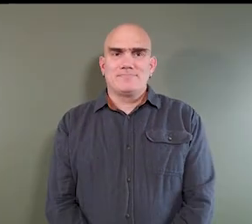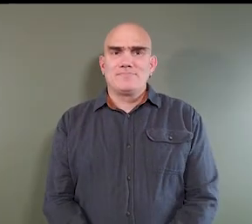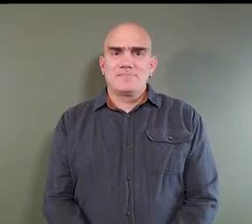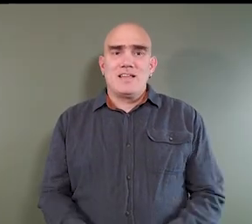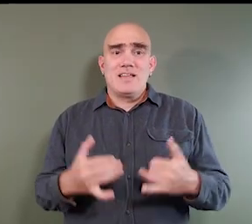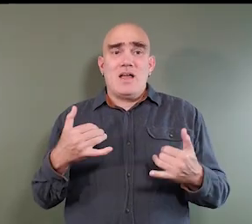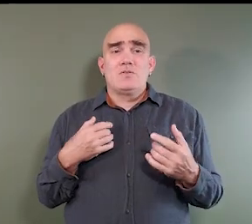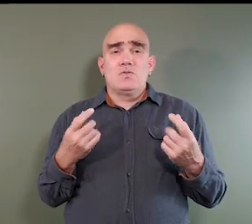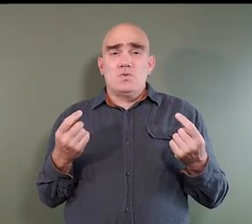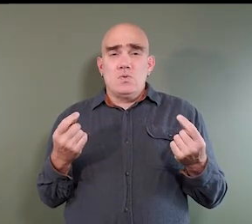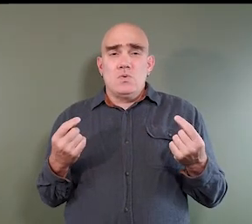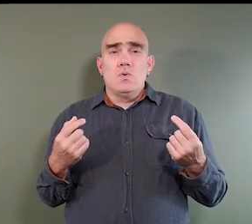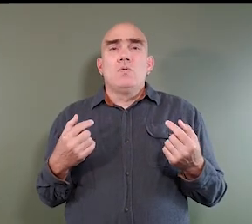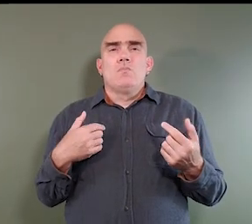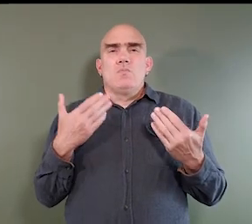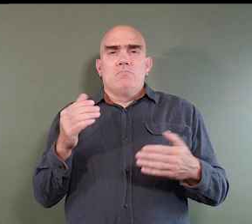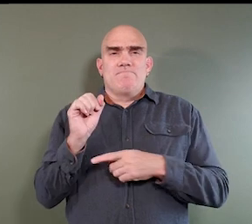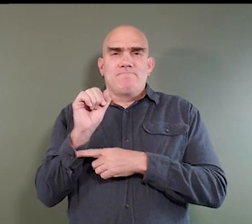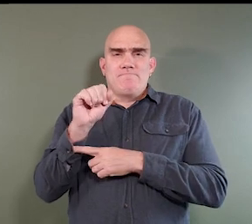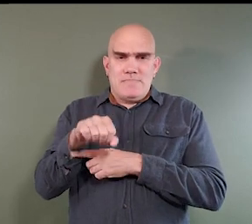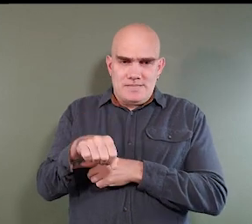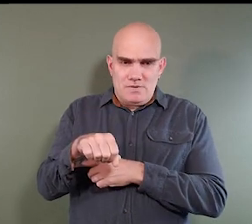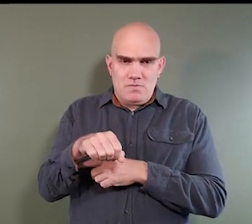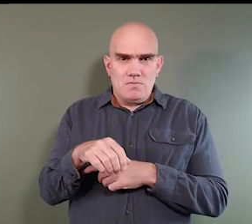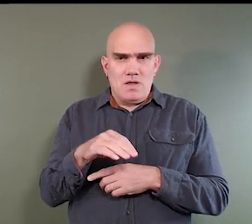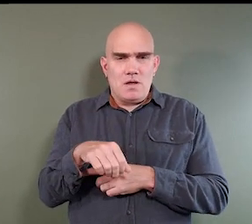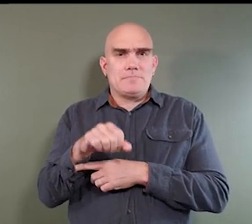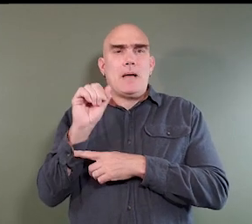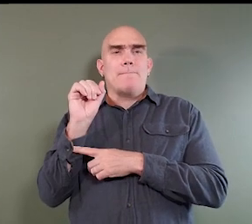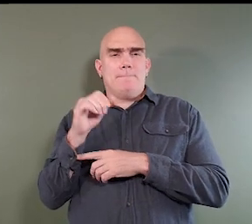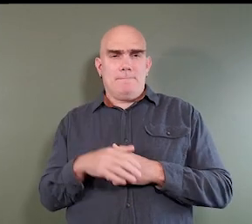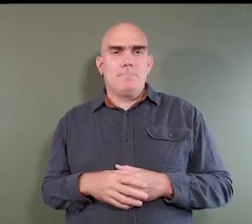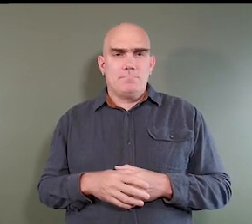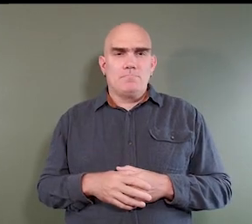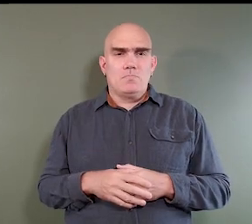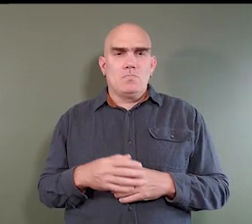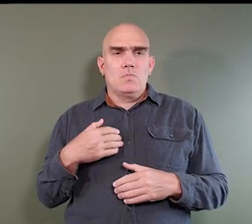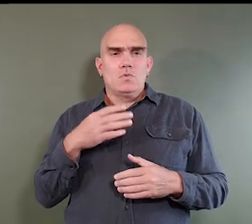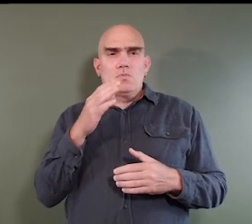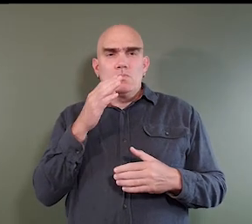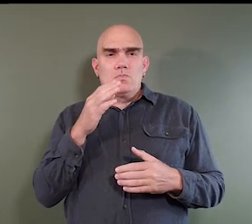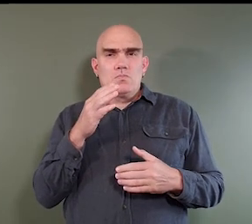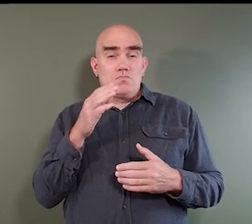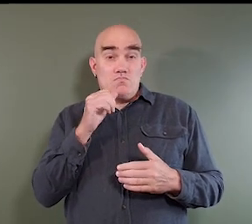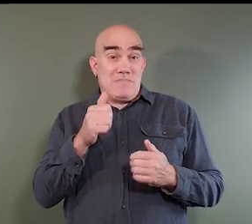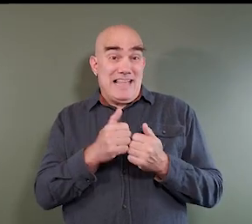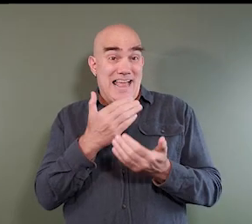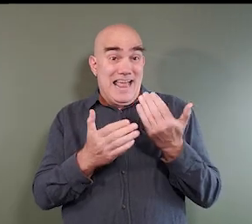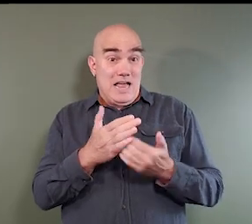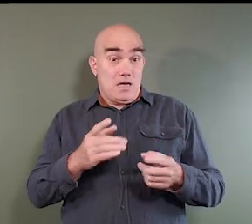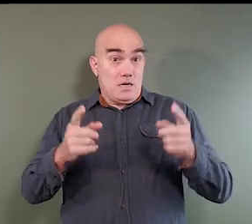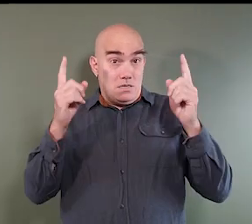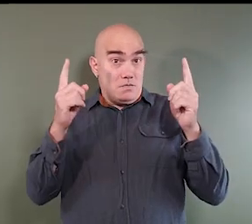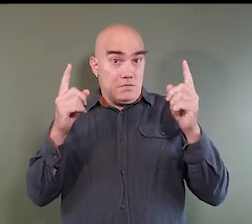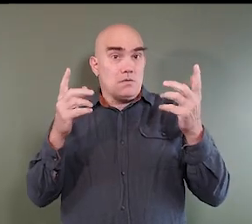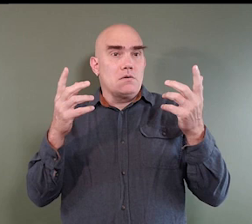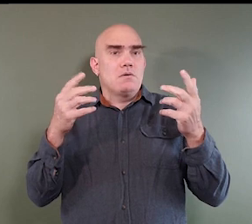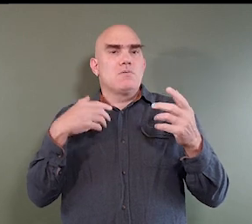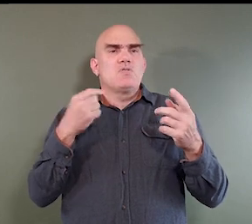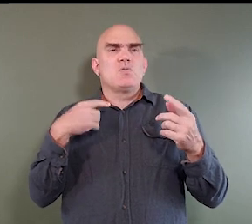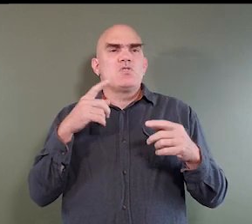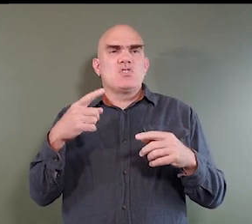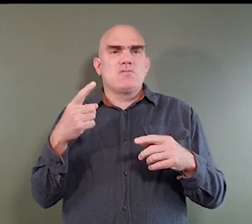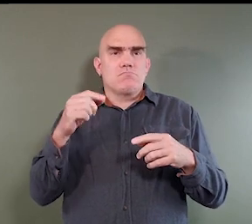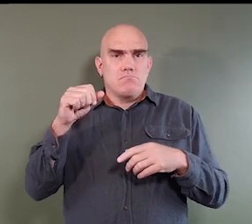what we're gonna do is we're gonna bend down and come back up. We're not gonna go with our hands up in the air. So we're just gonna bend